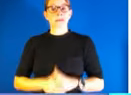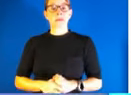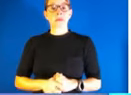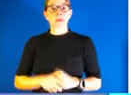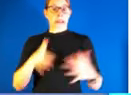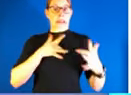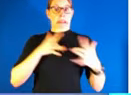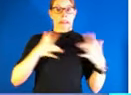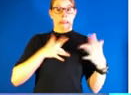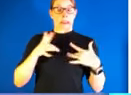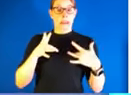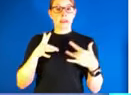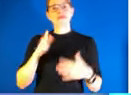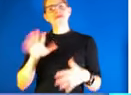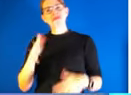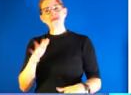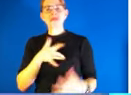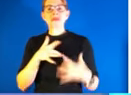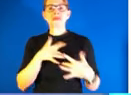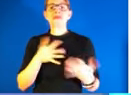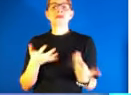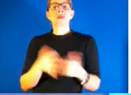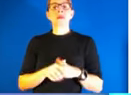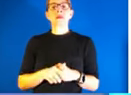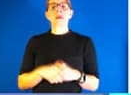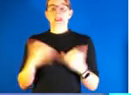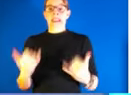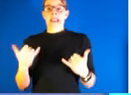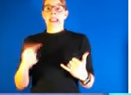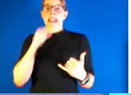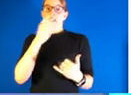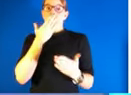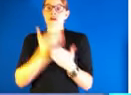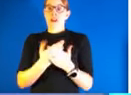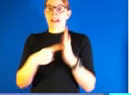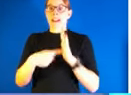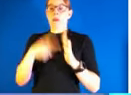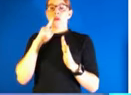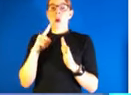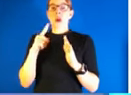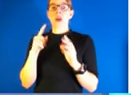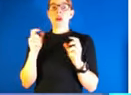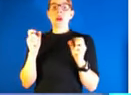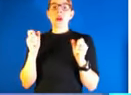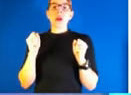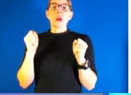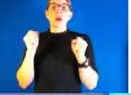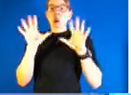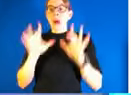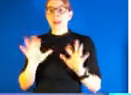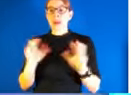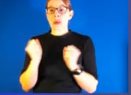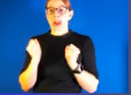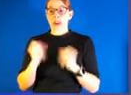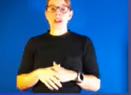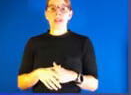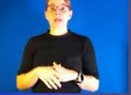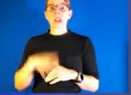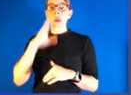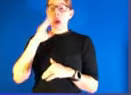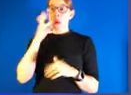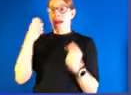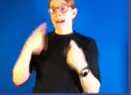concerns, some concerns when it comes to now? I mean, today probably isn't a very good example of our winter weather that we see here in Kansas City, but we know it's coming. Yes, I think